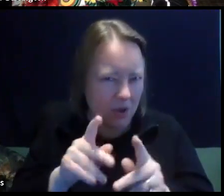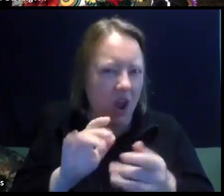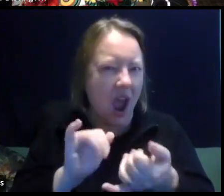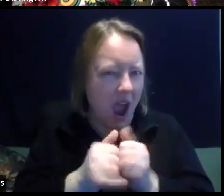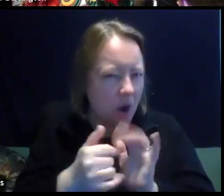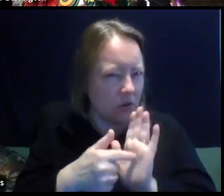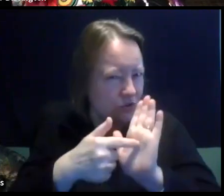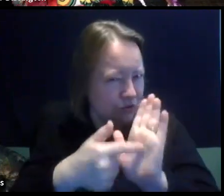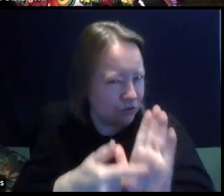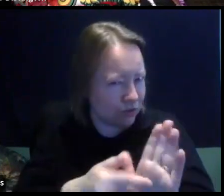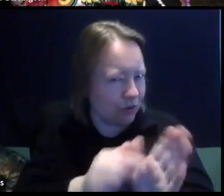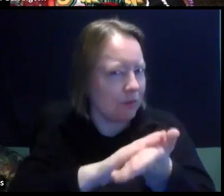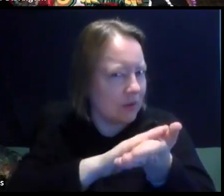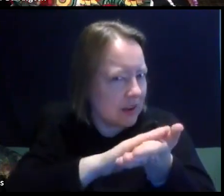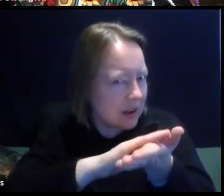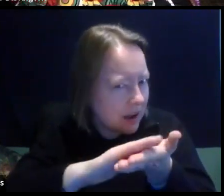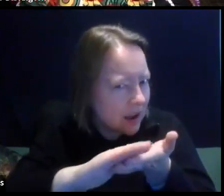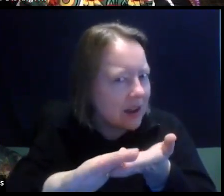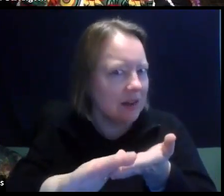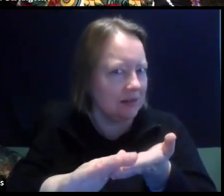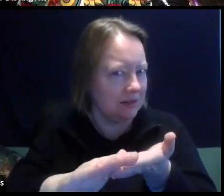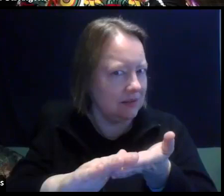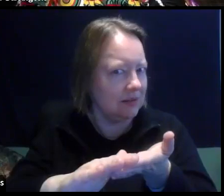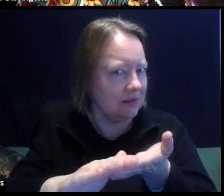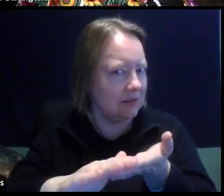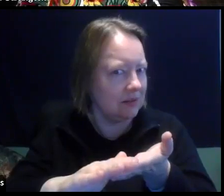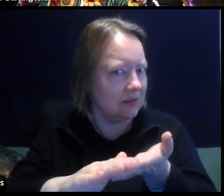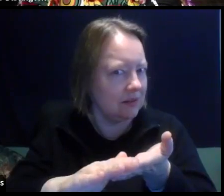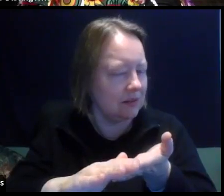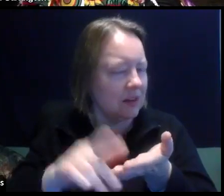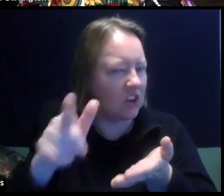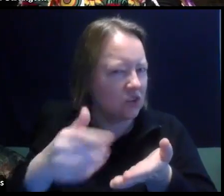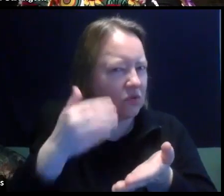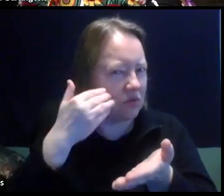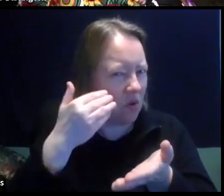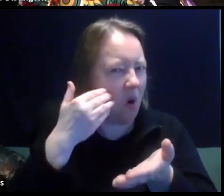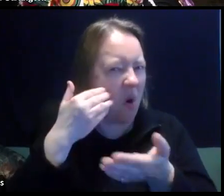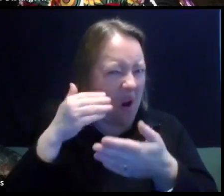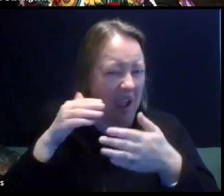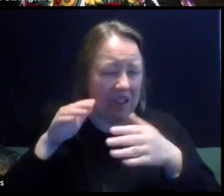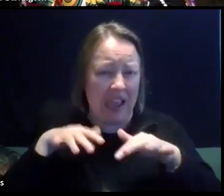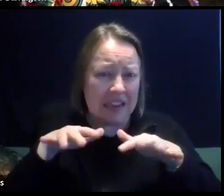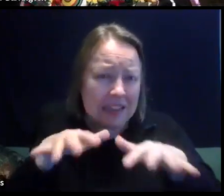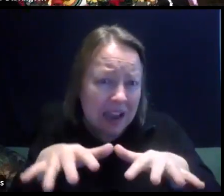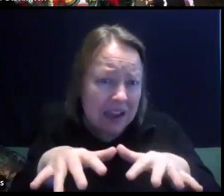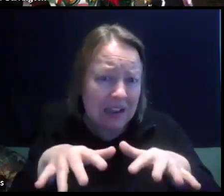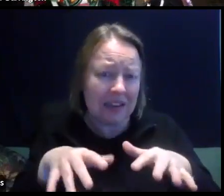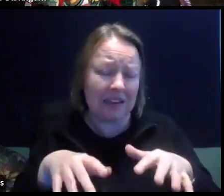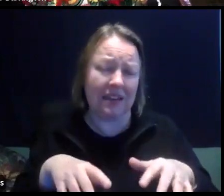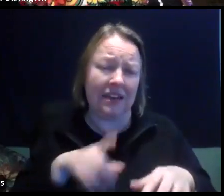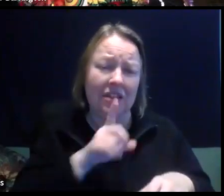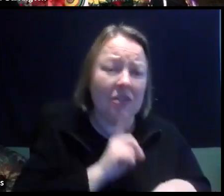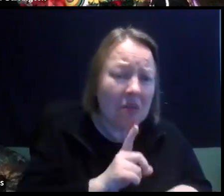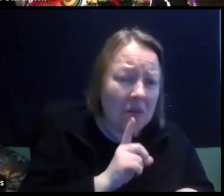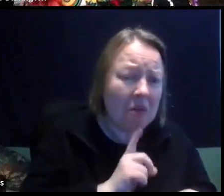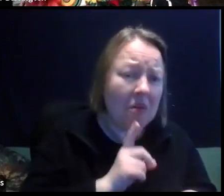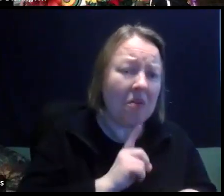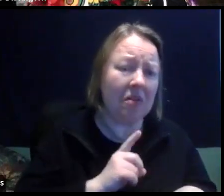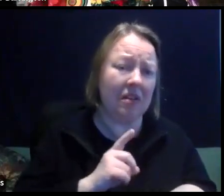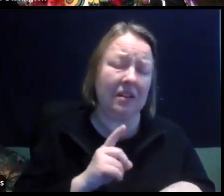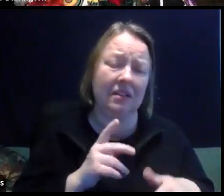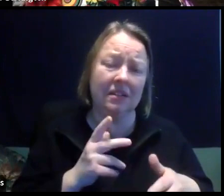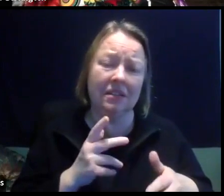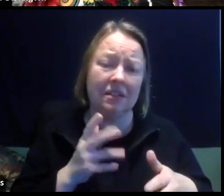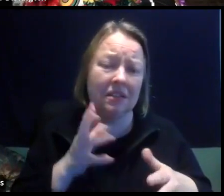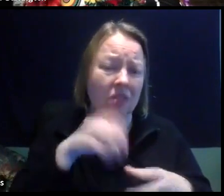kindness? Because you are aware that anxiety or isolation and loneliness is on the rise. What do you